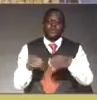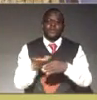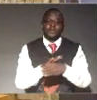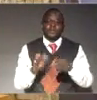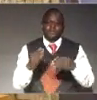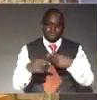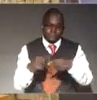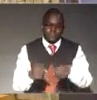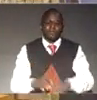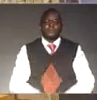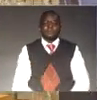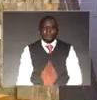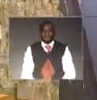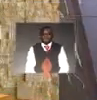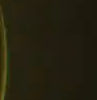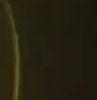Stay with us.